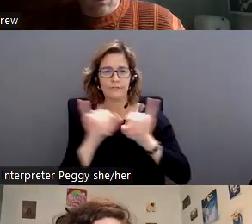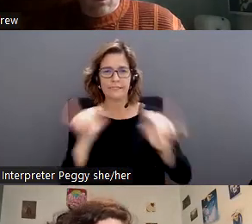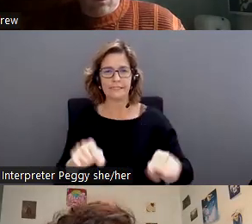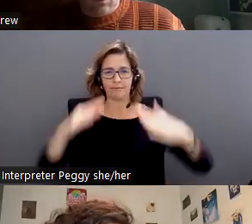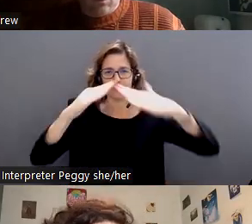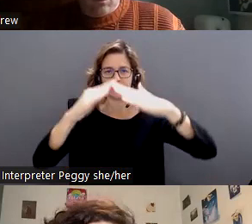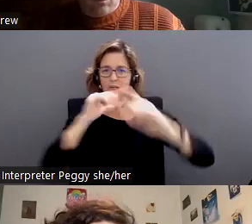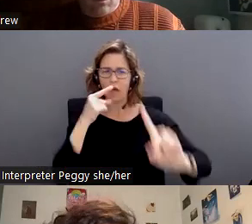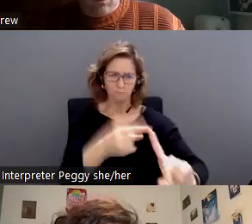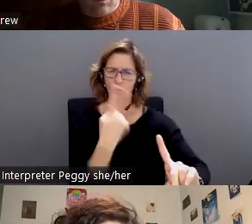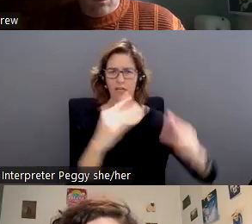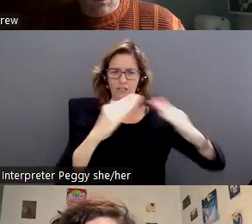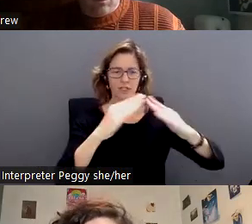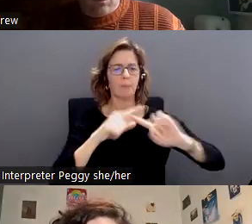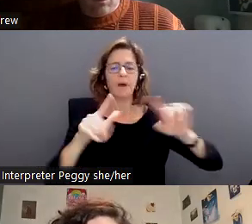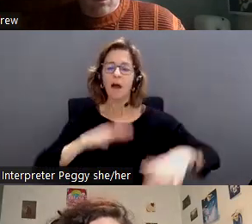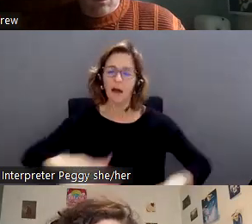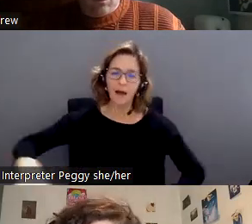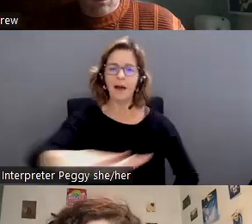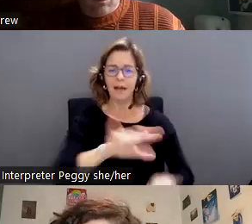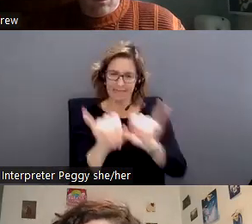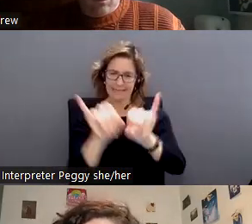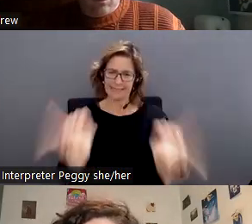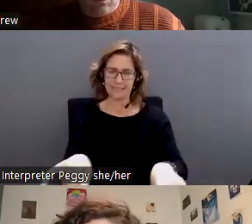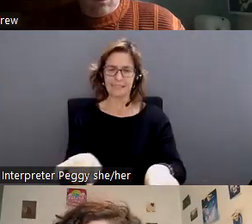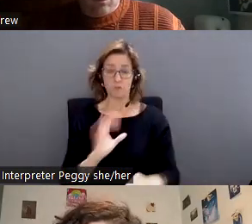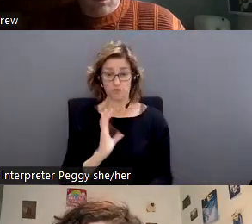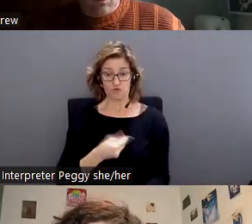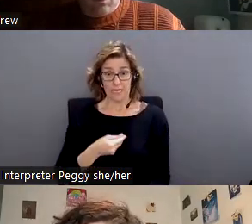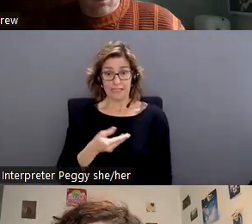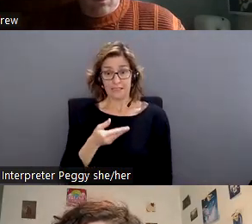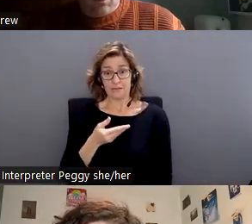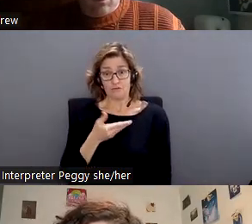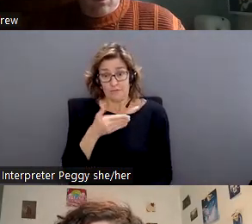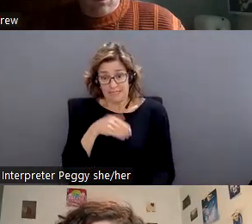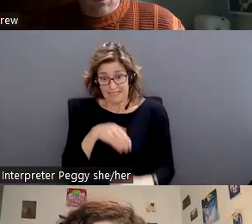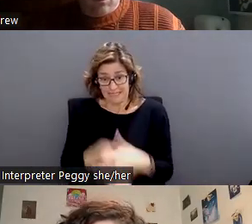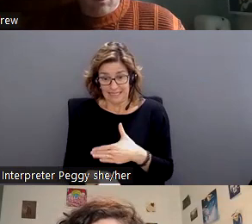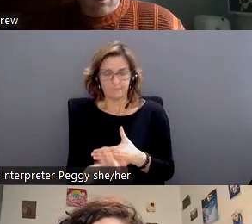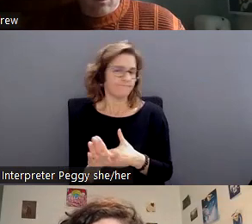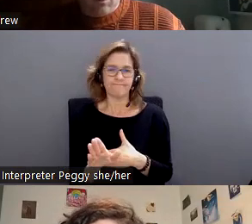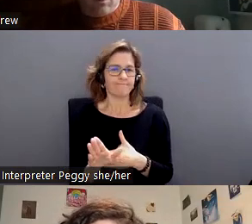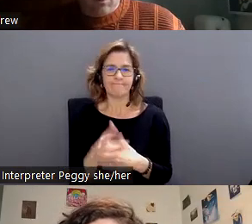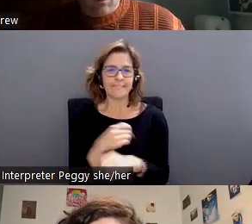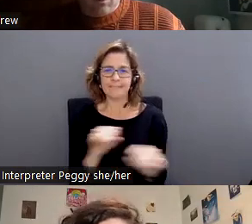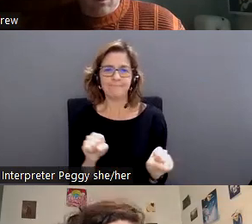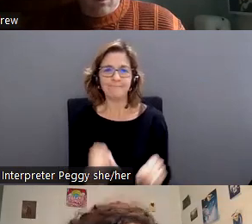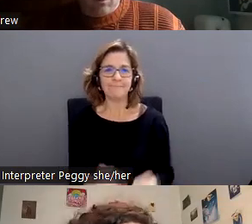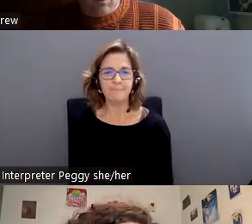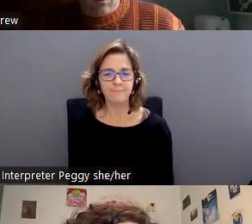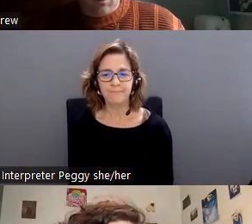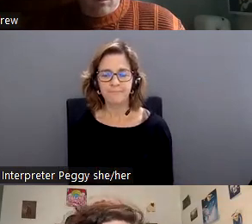one specific site or one specific provider, but more specifically around,